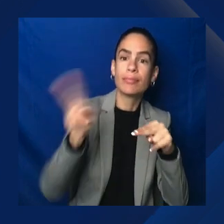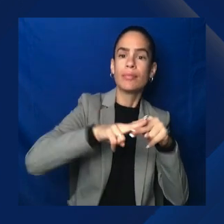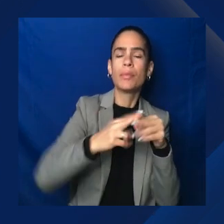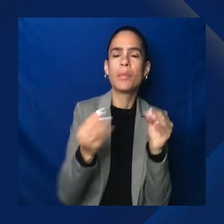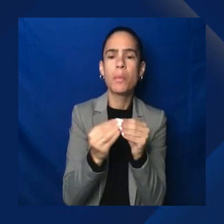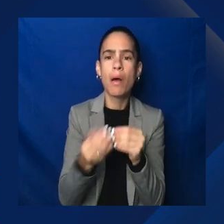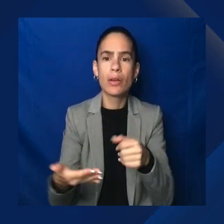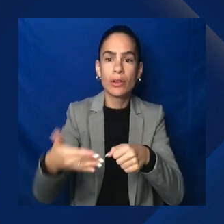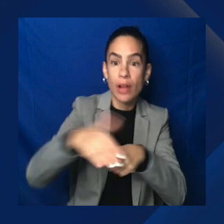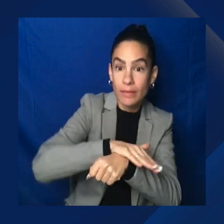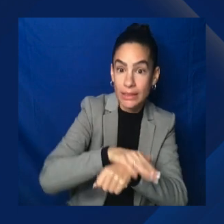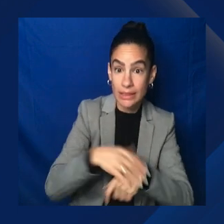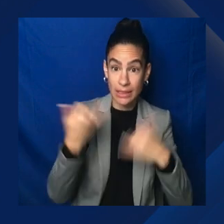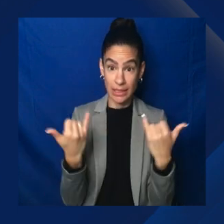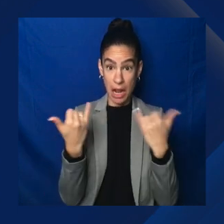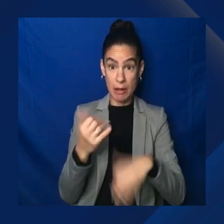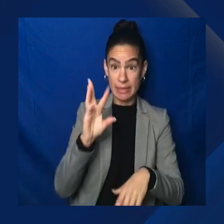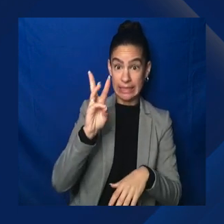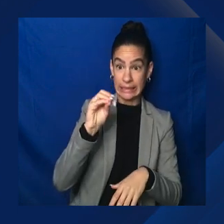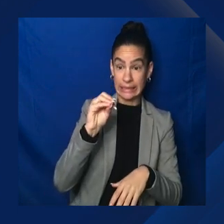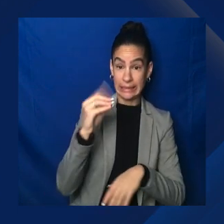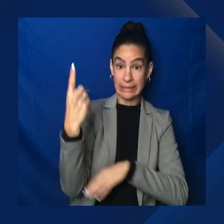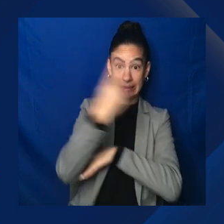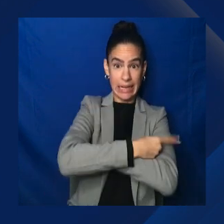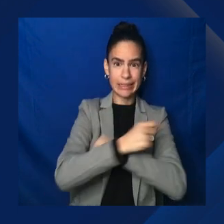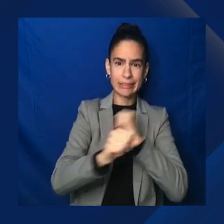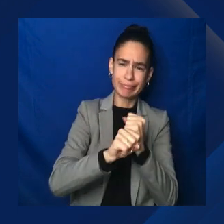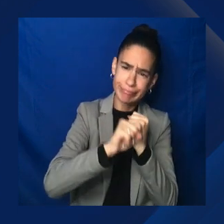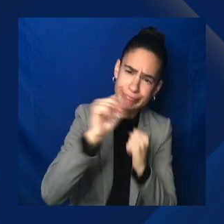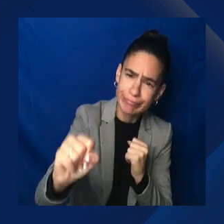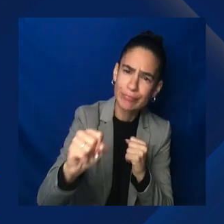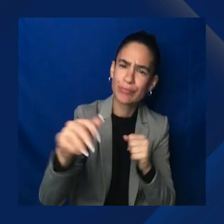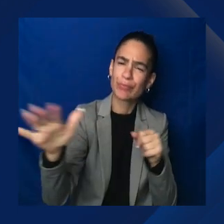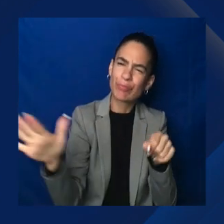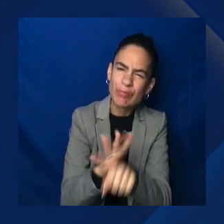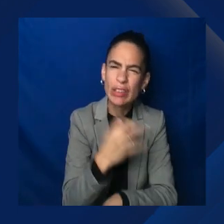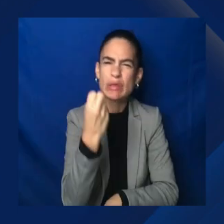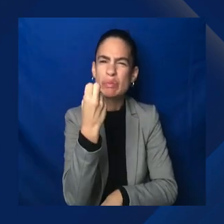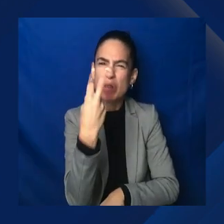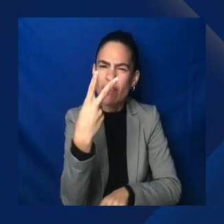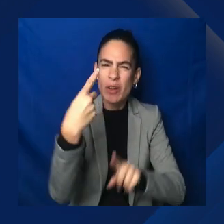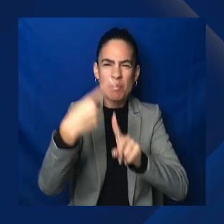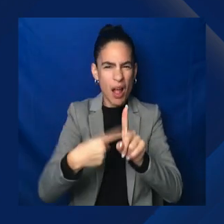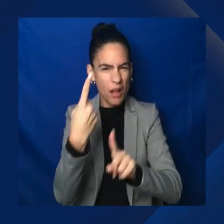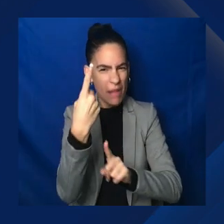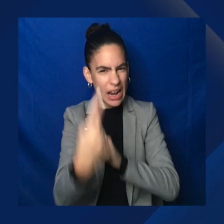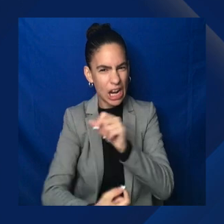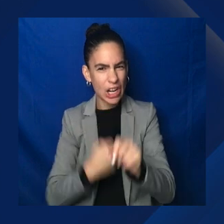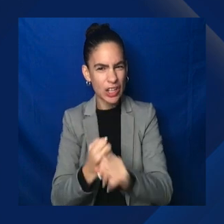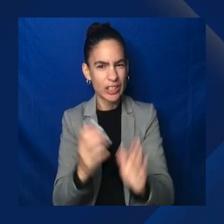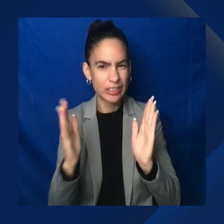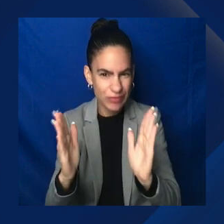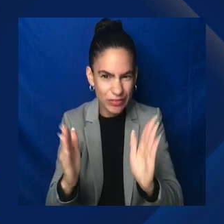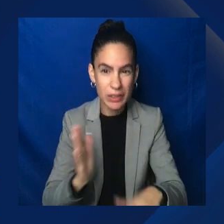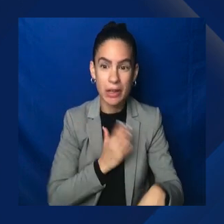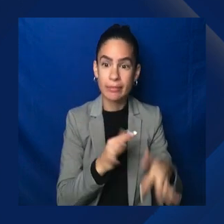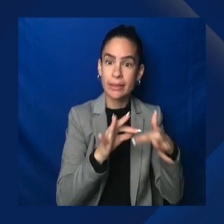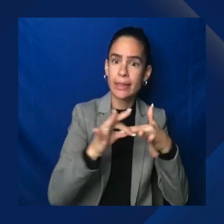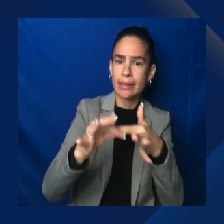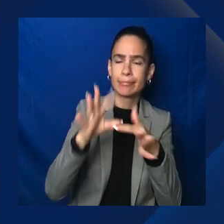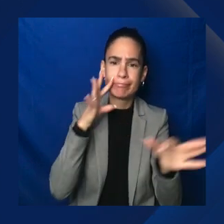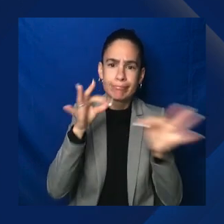months. The guidance we have released today will help states implement this option, which will be available